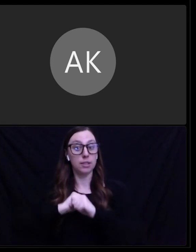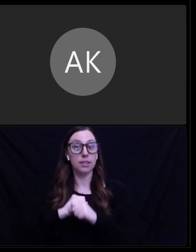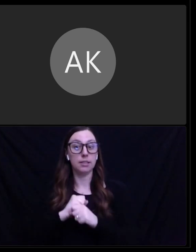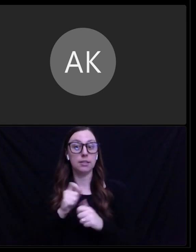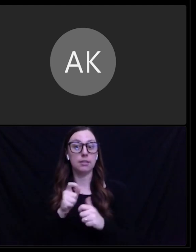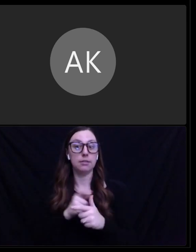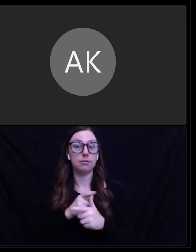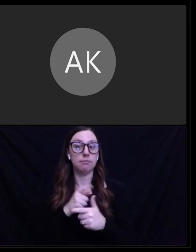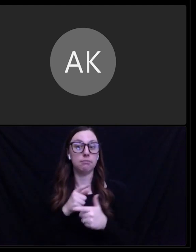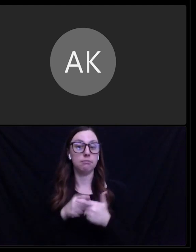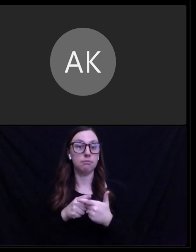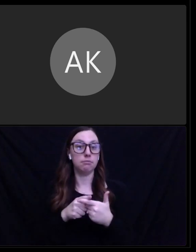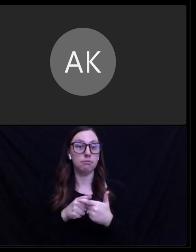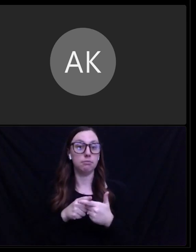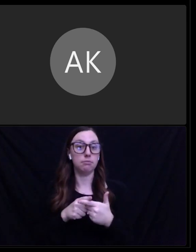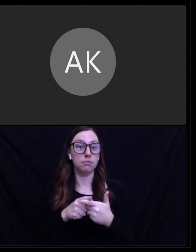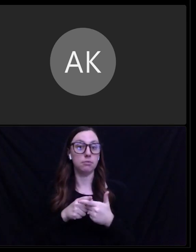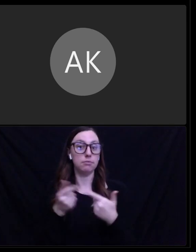go ahead and